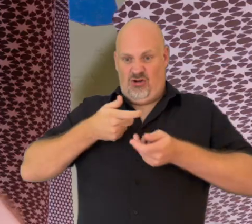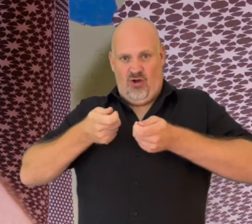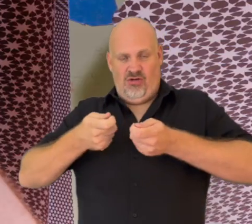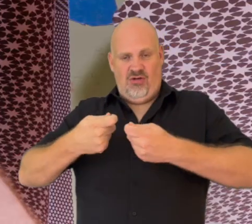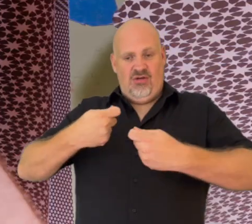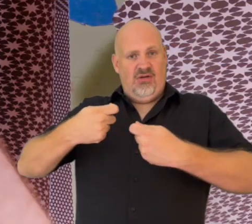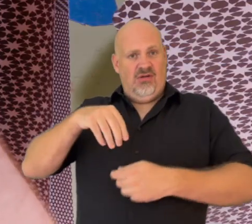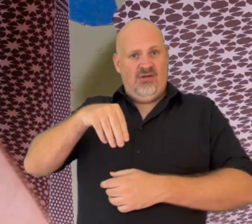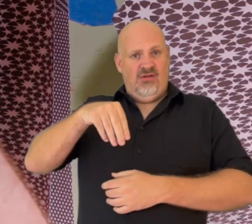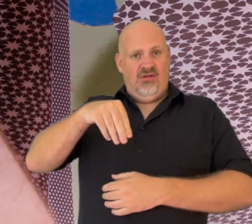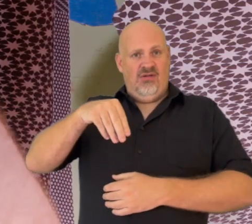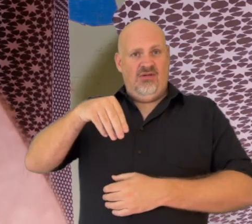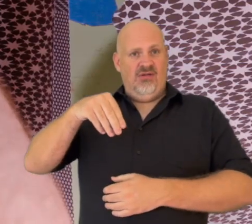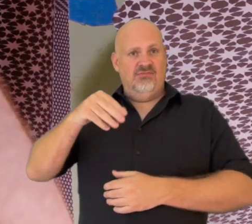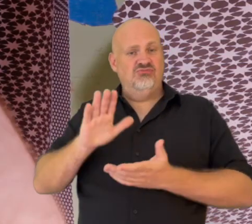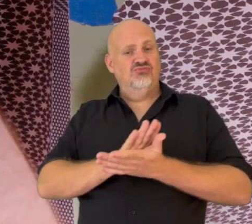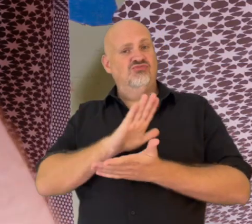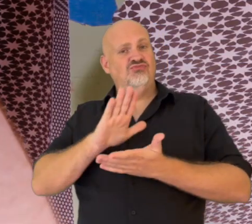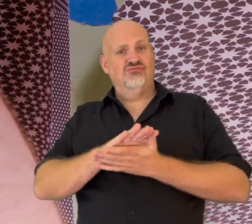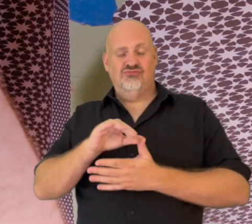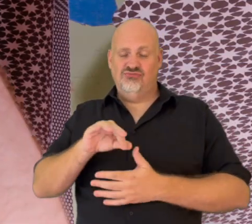and just enjoy that process.